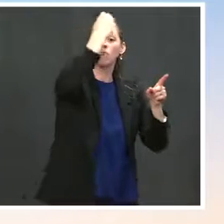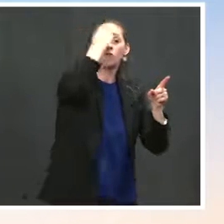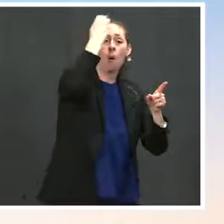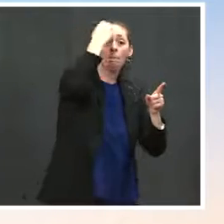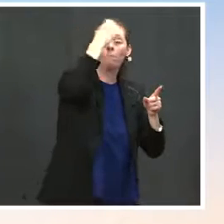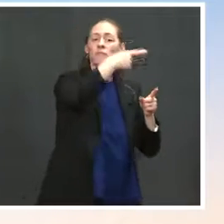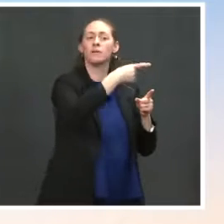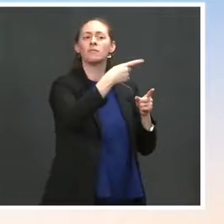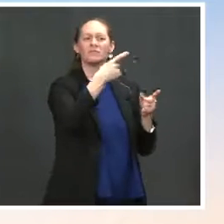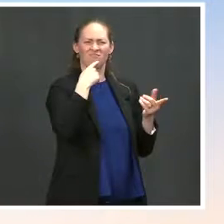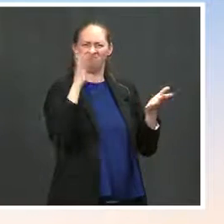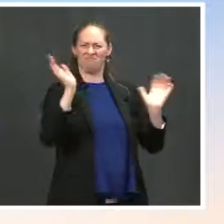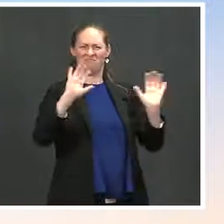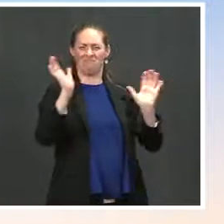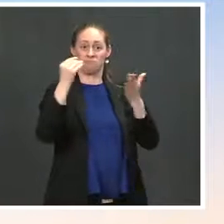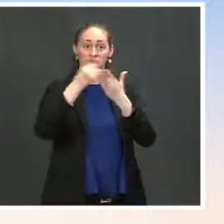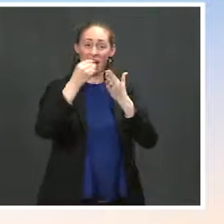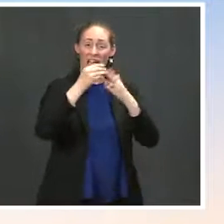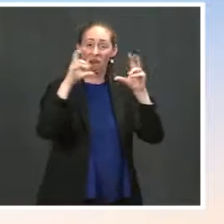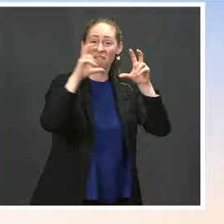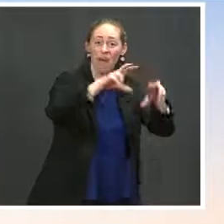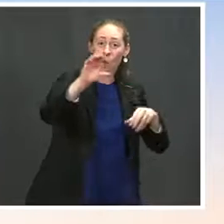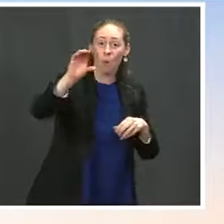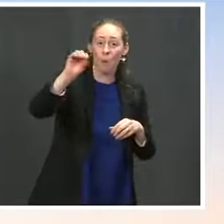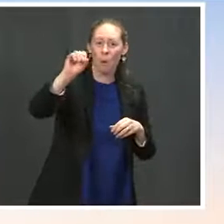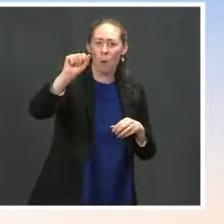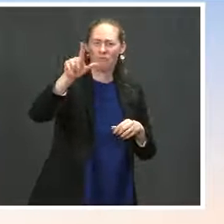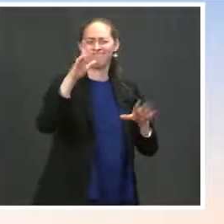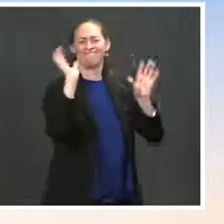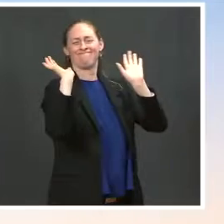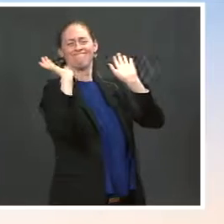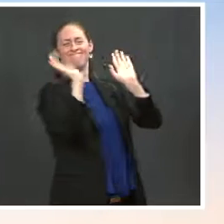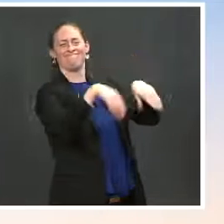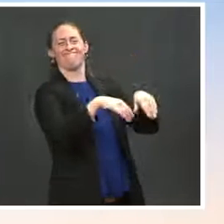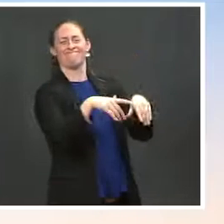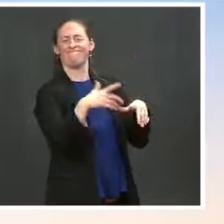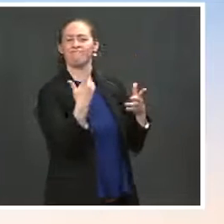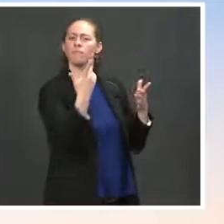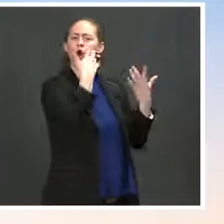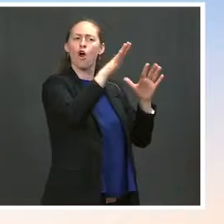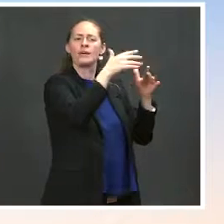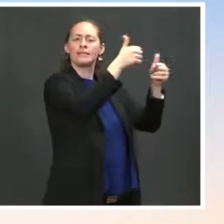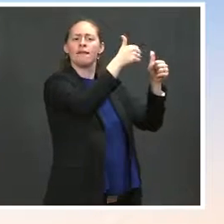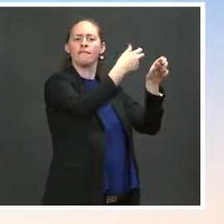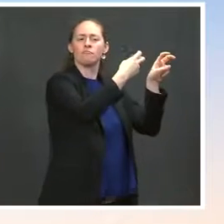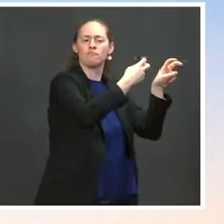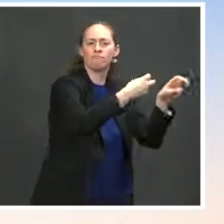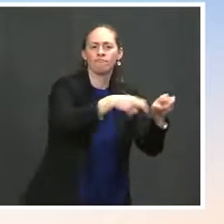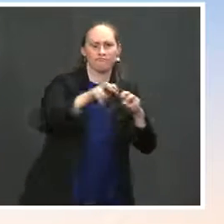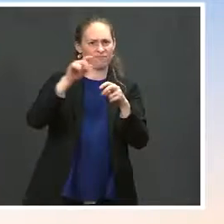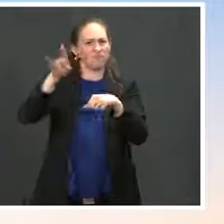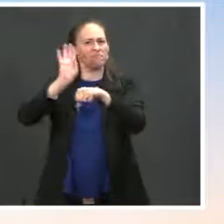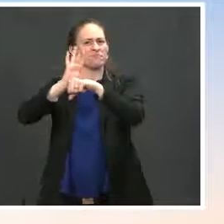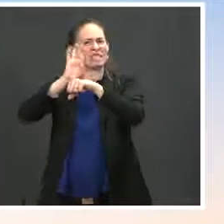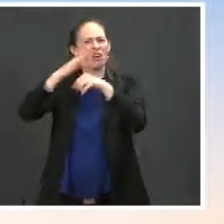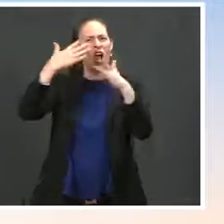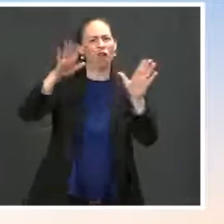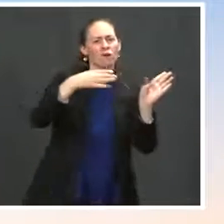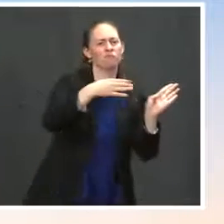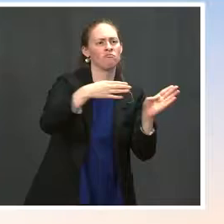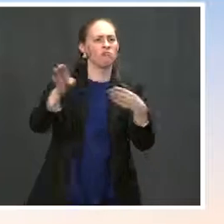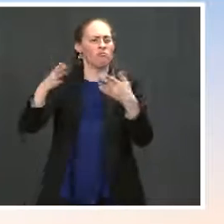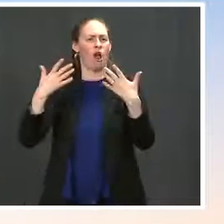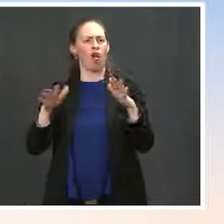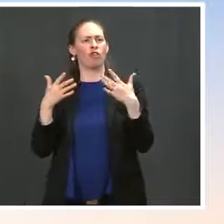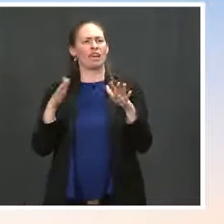not going to fund any external coal. So there's a transition that the market has undertaken. Well before anybody